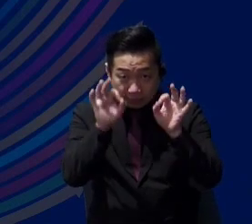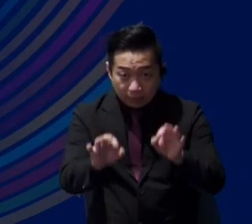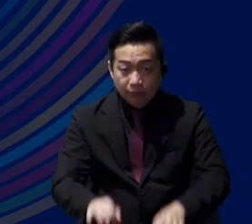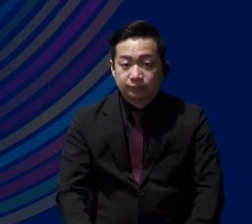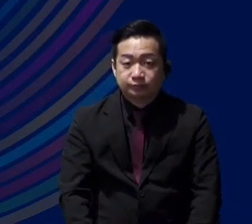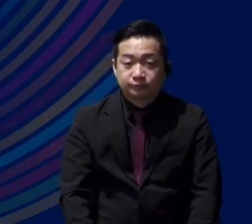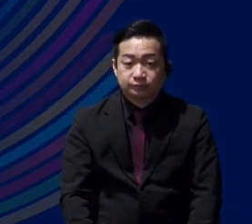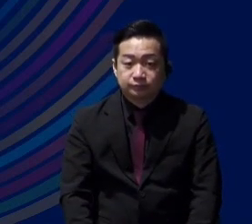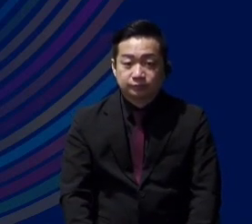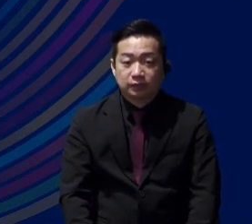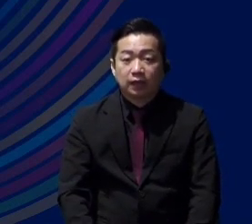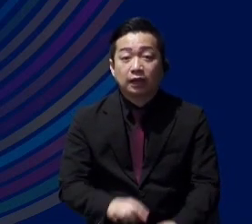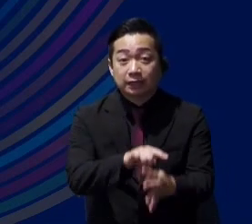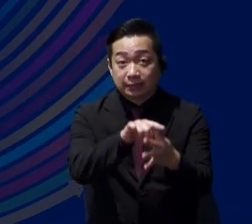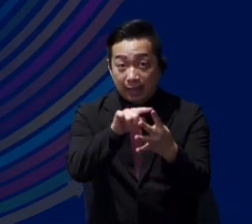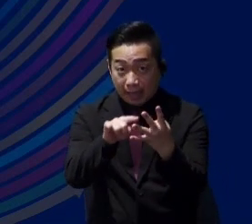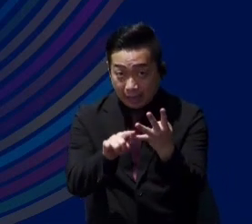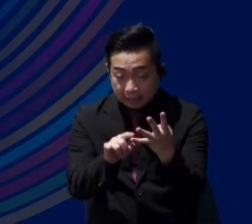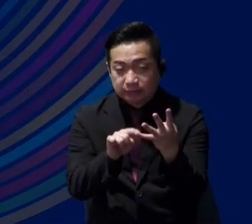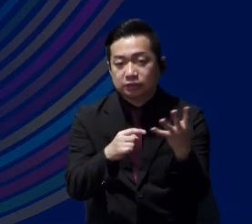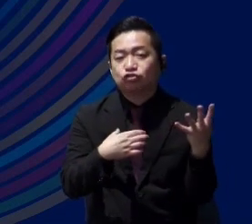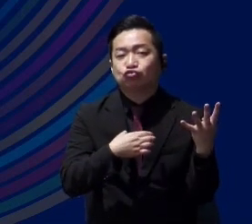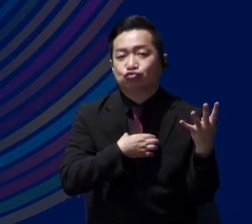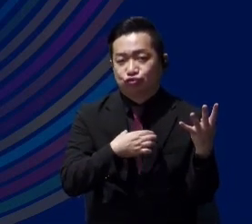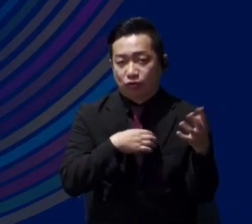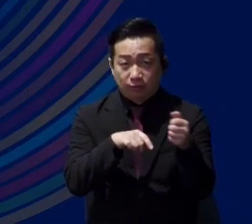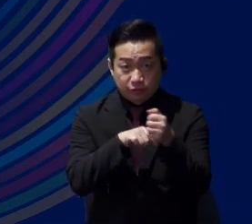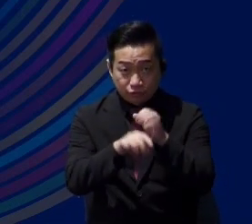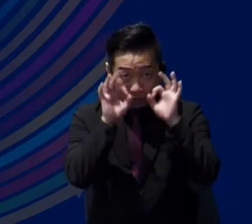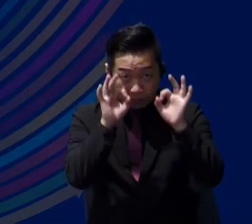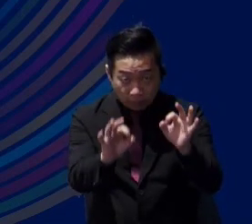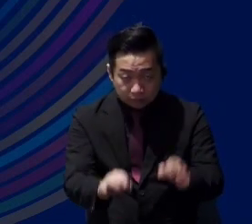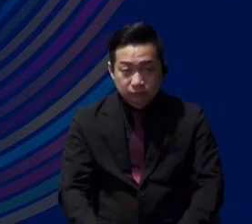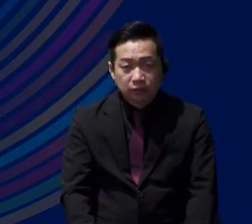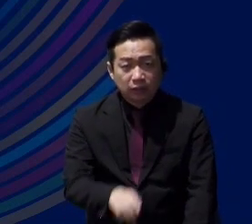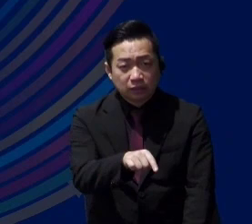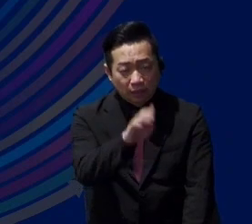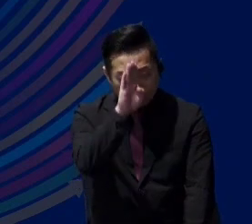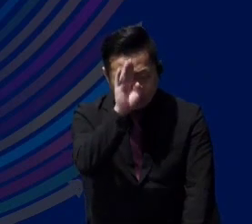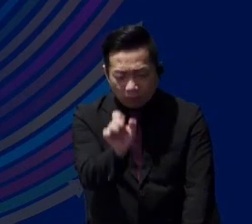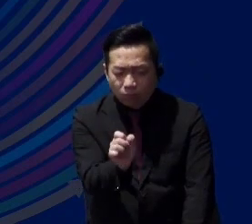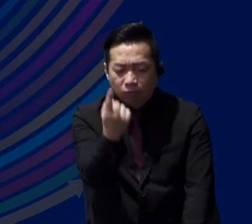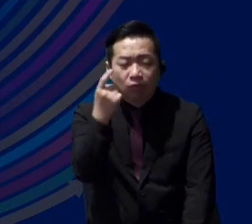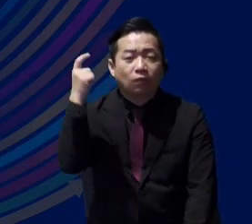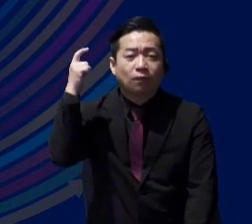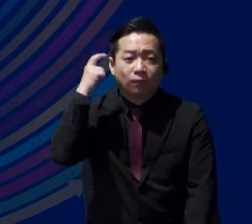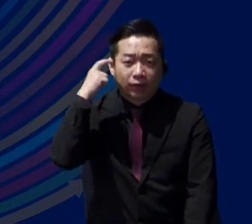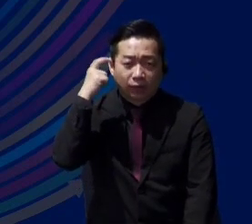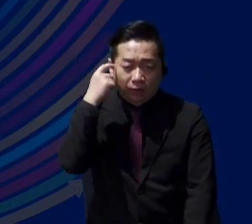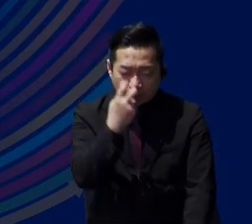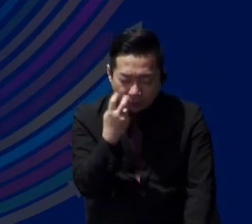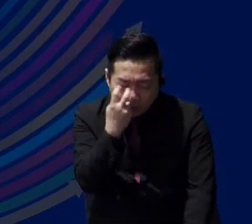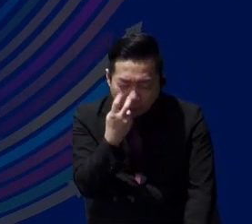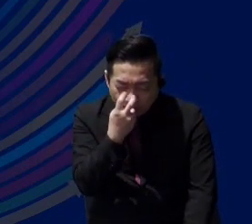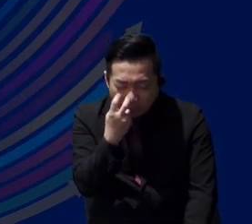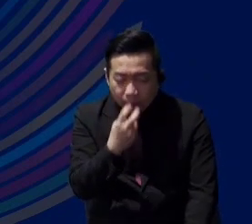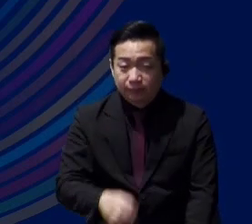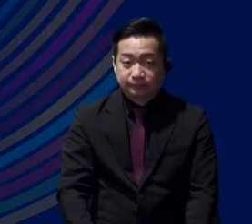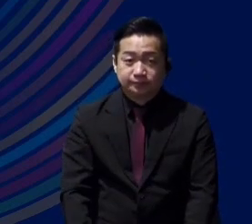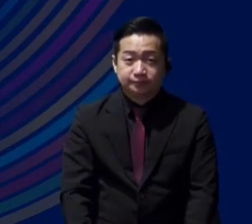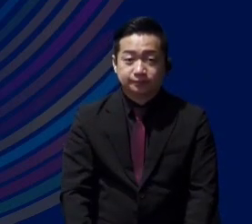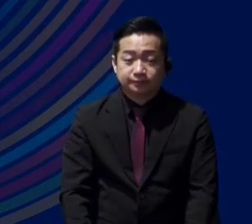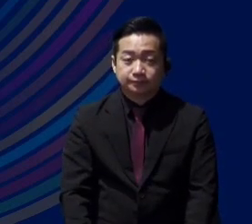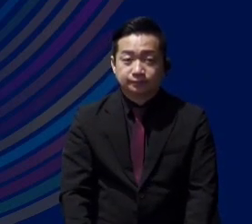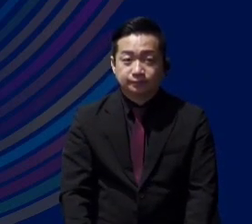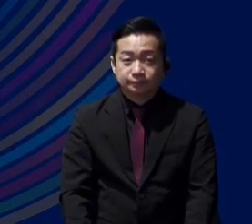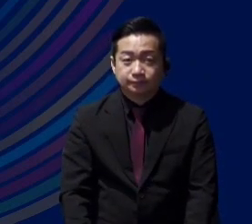causes of these diseases. This is not correct, that just we show that what is the problem.